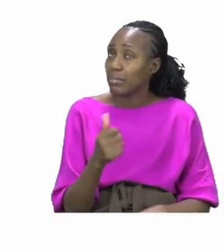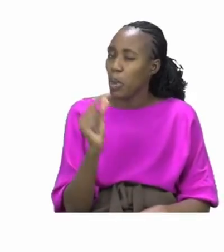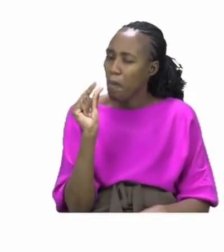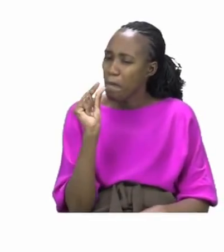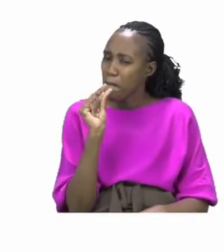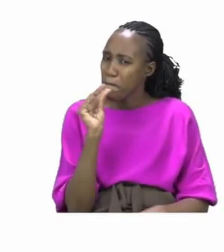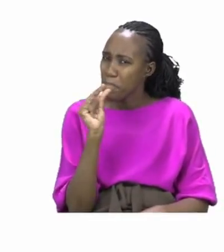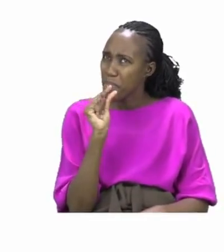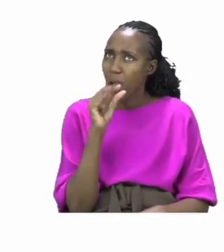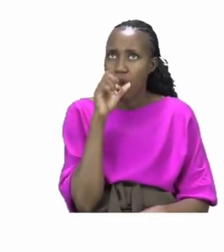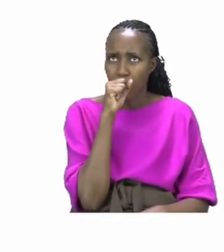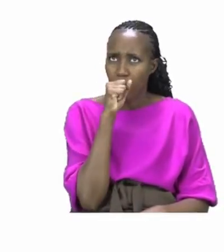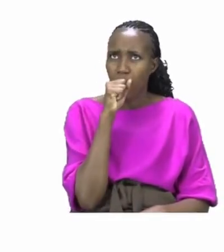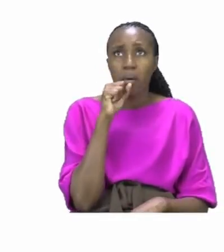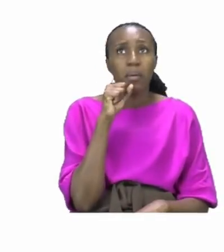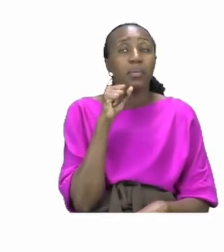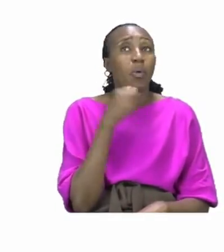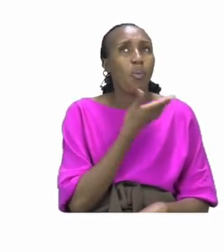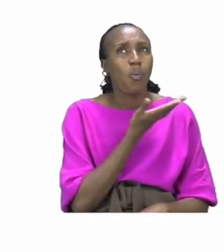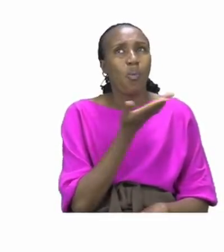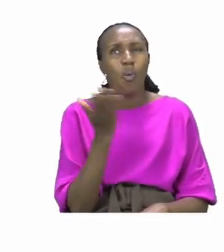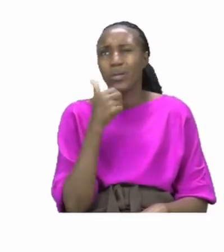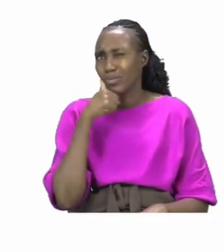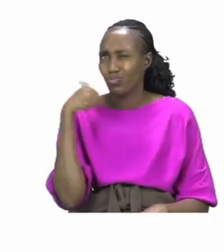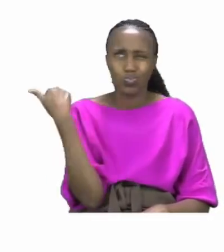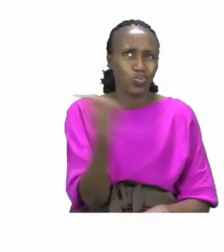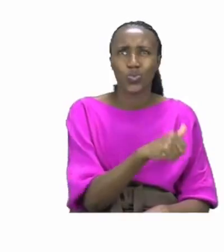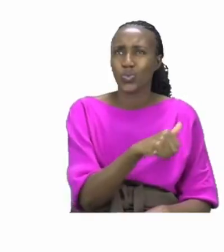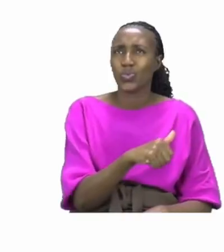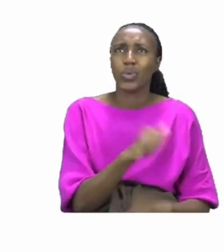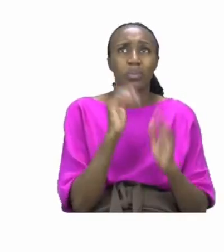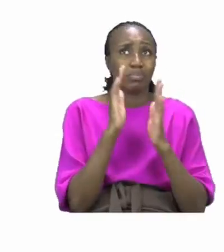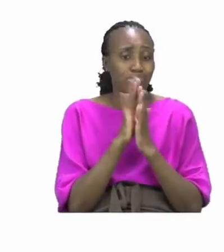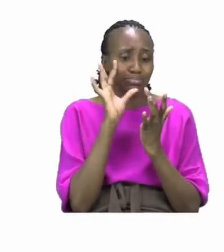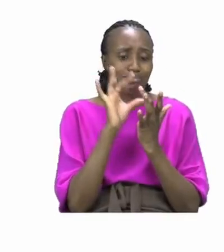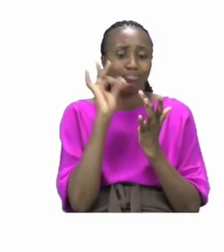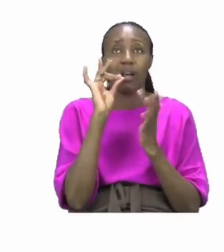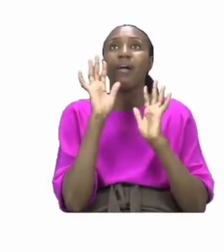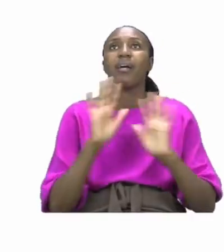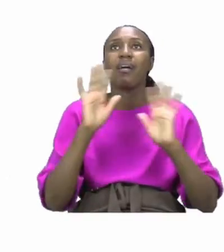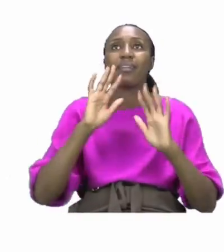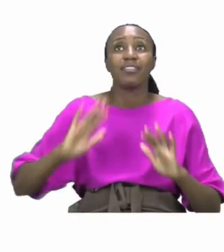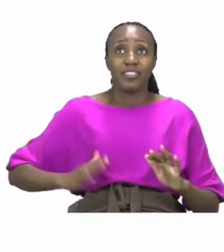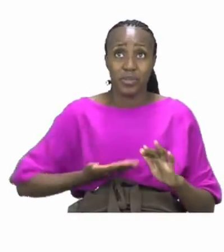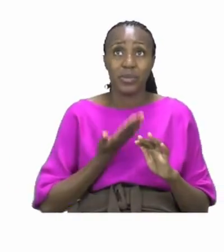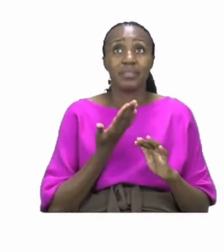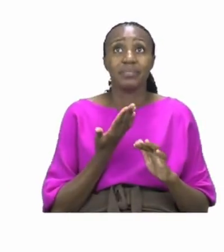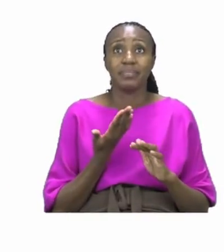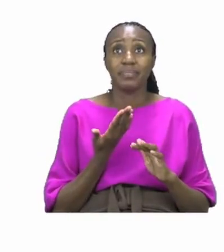little orange. All of them are delicious. So go ahead and choose whatever color you would like to color